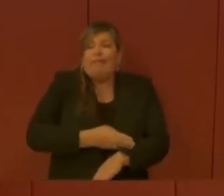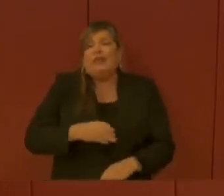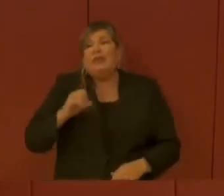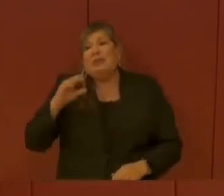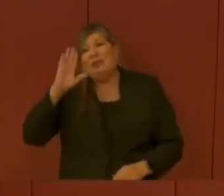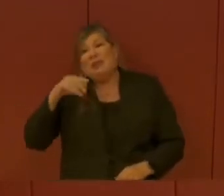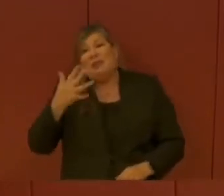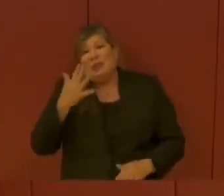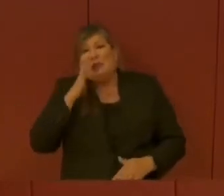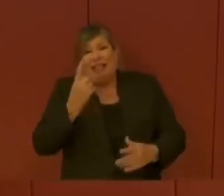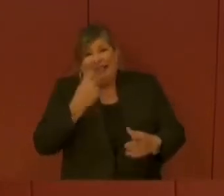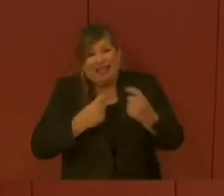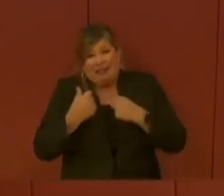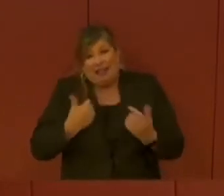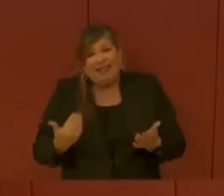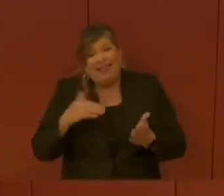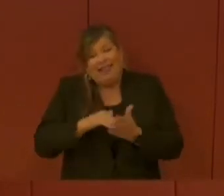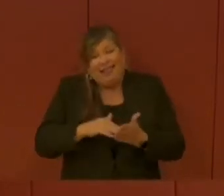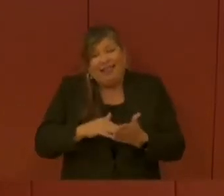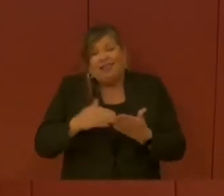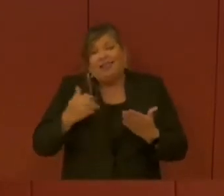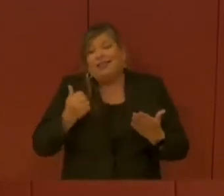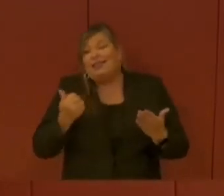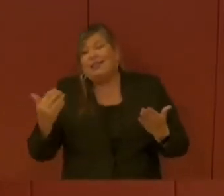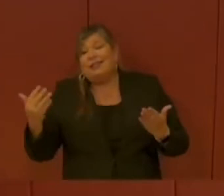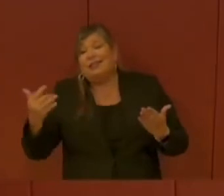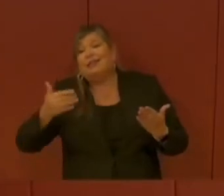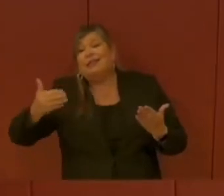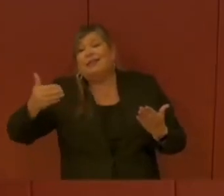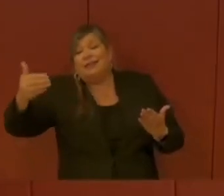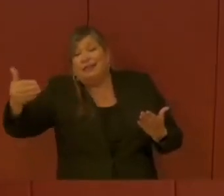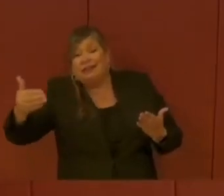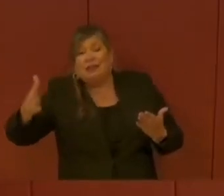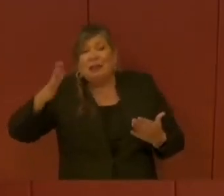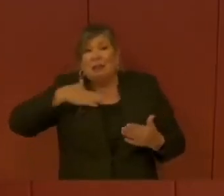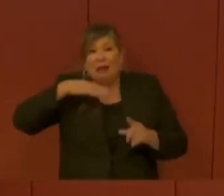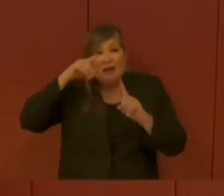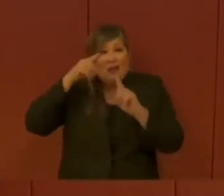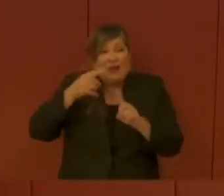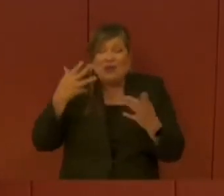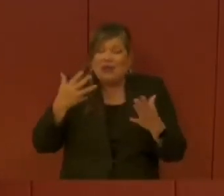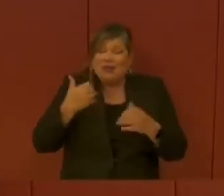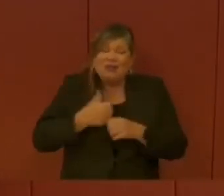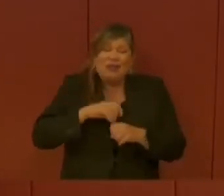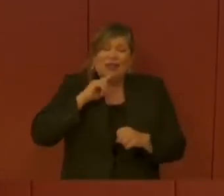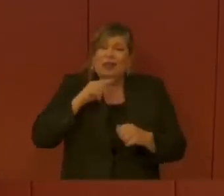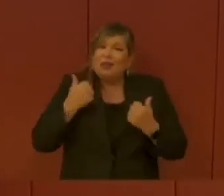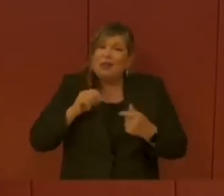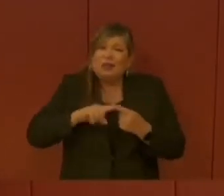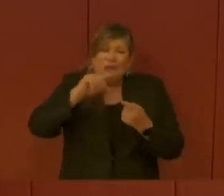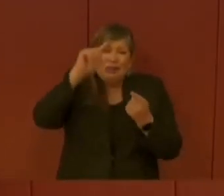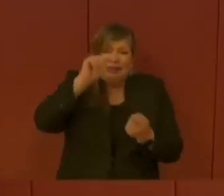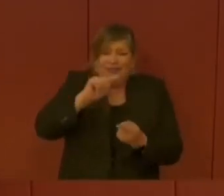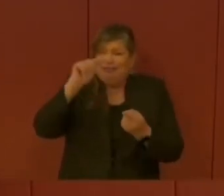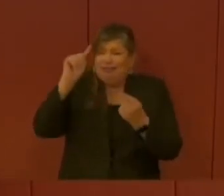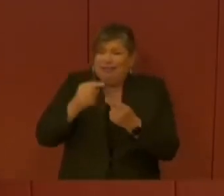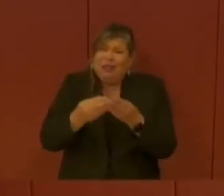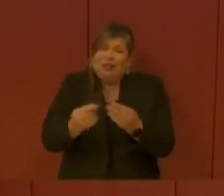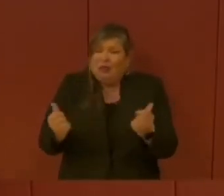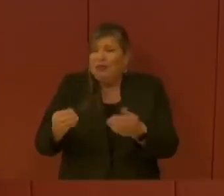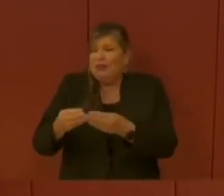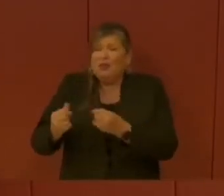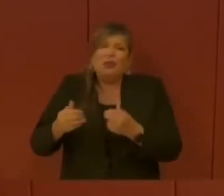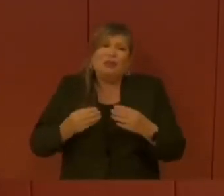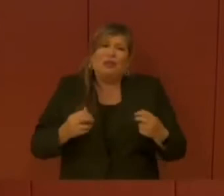me that question again over the course of the next days and weeks. And my goal is to try to mitigate that issue and